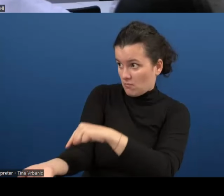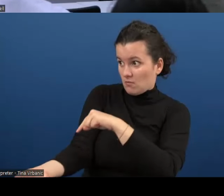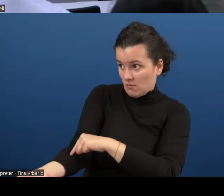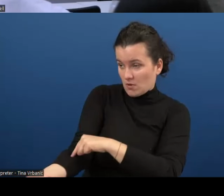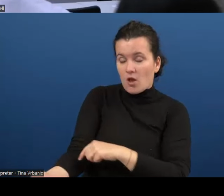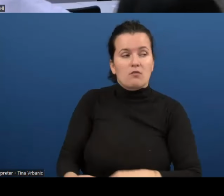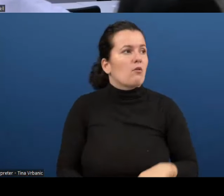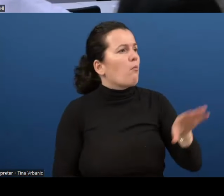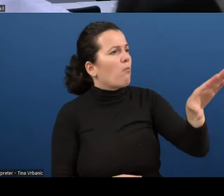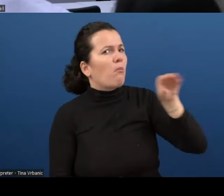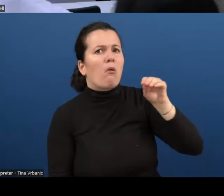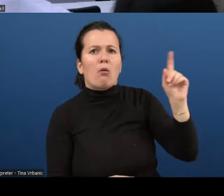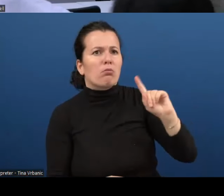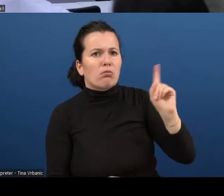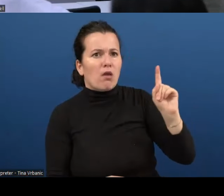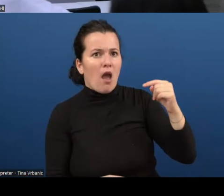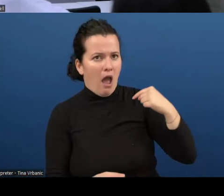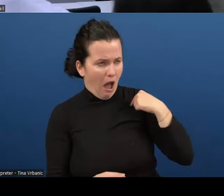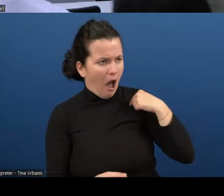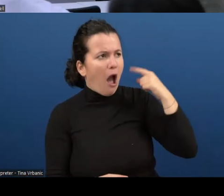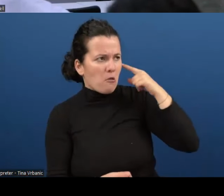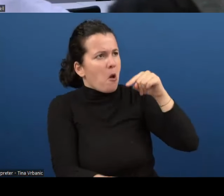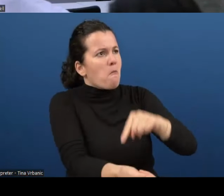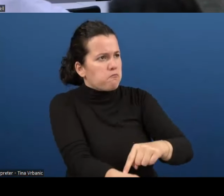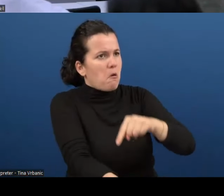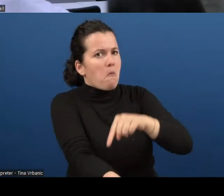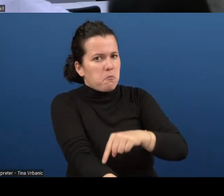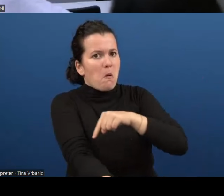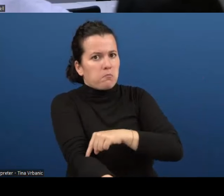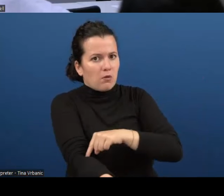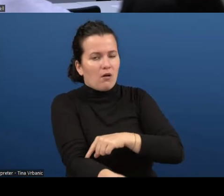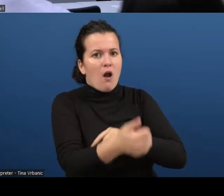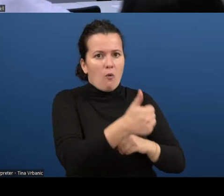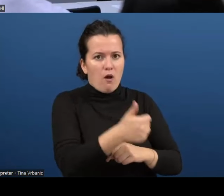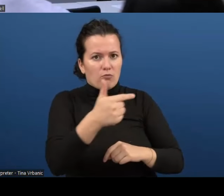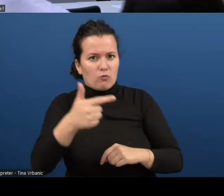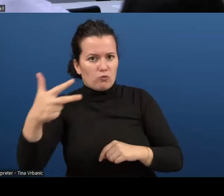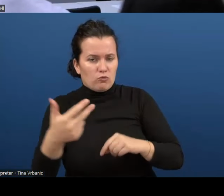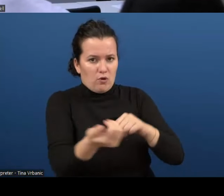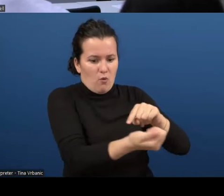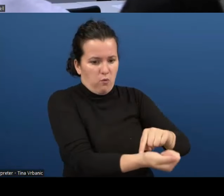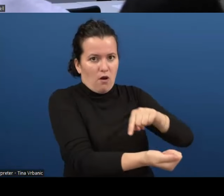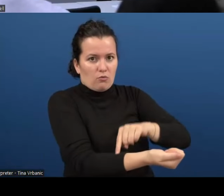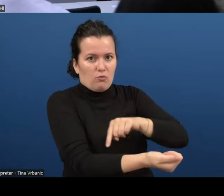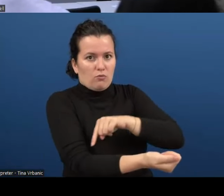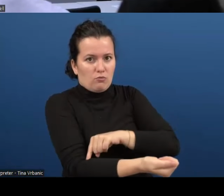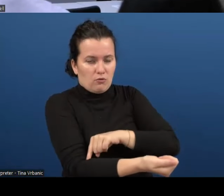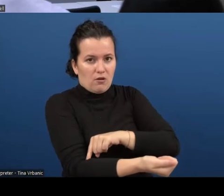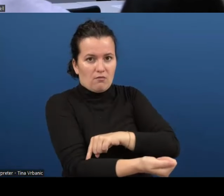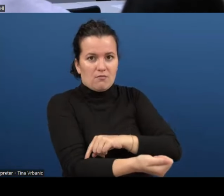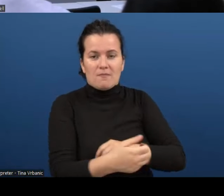like this. So the second one is perceived somewhere in between the first and the third